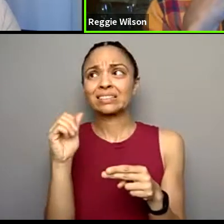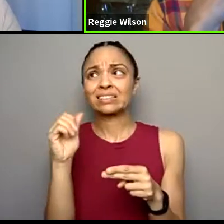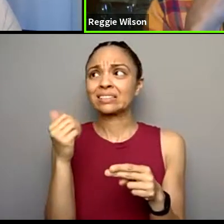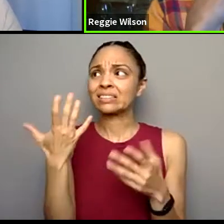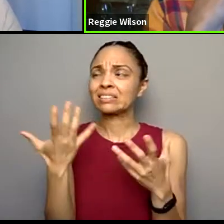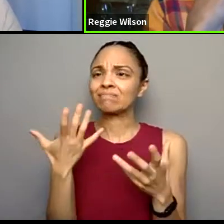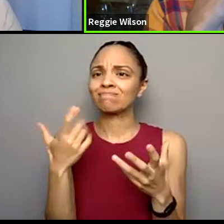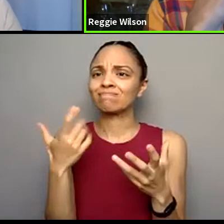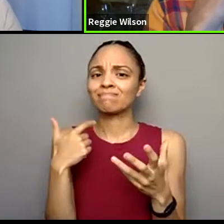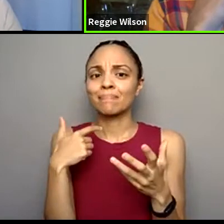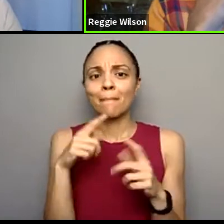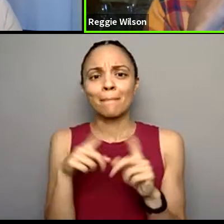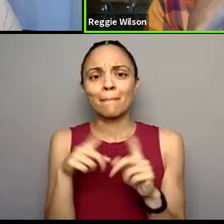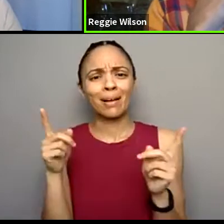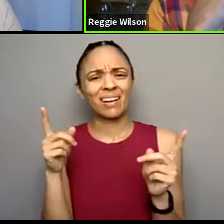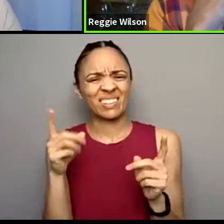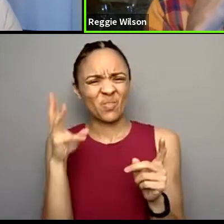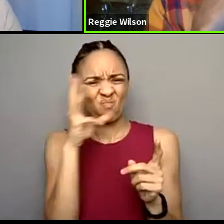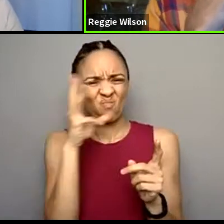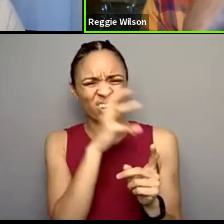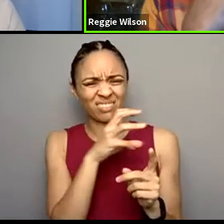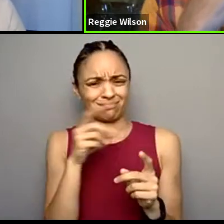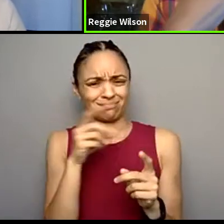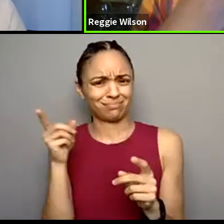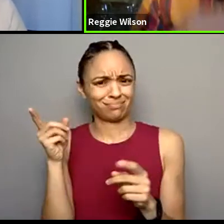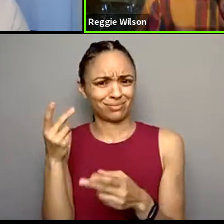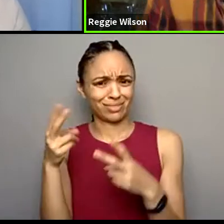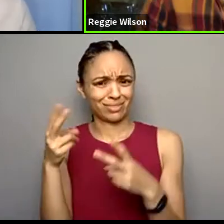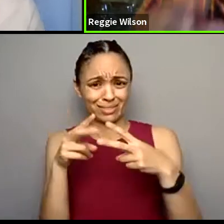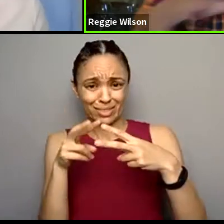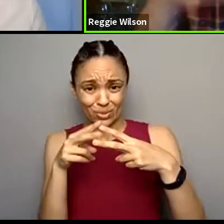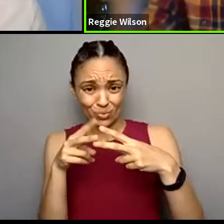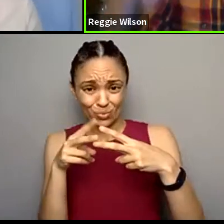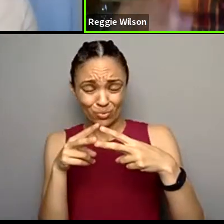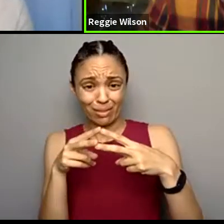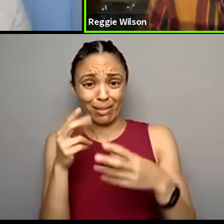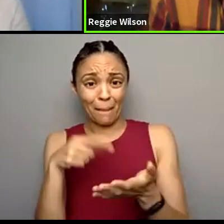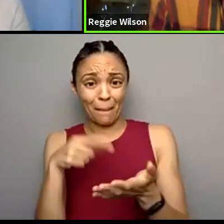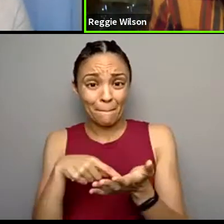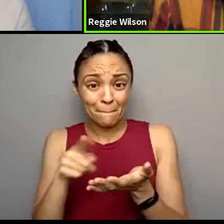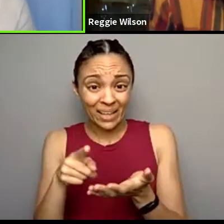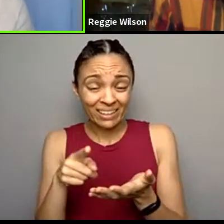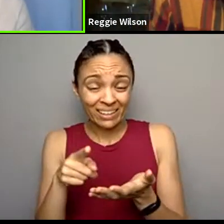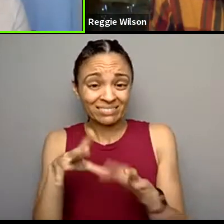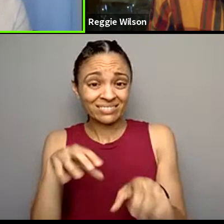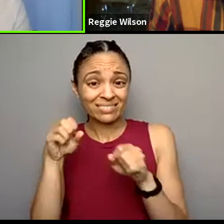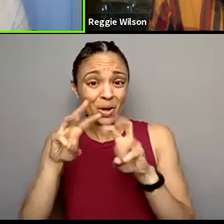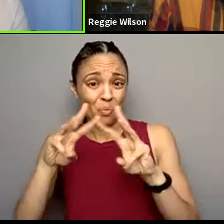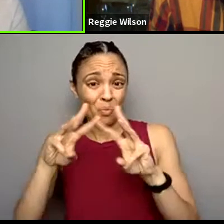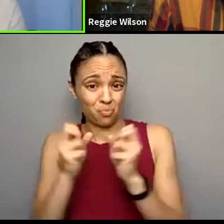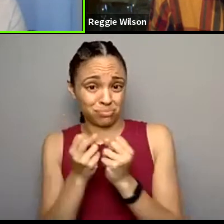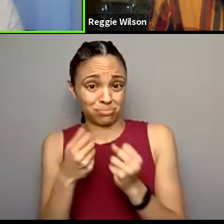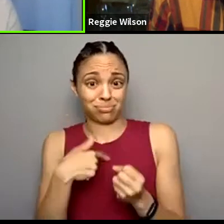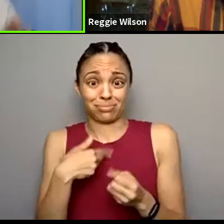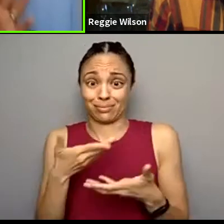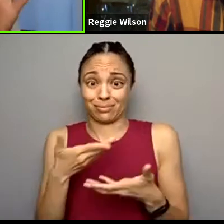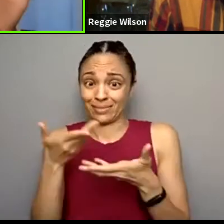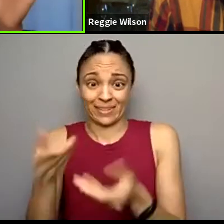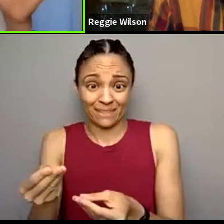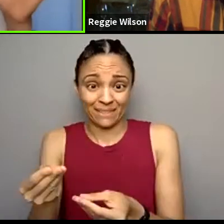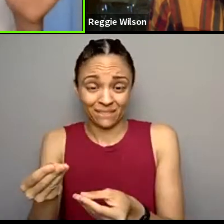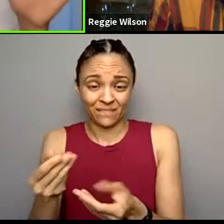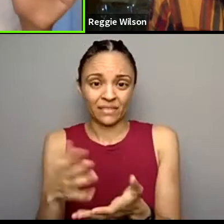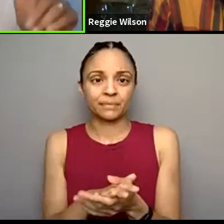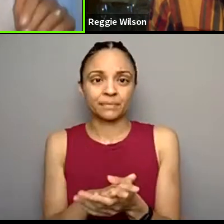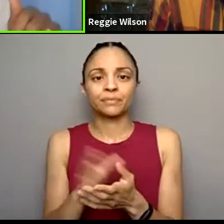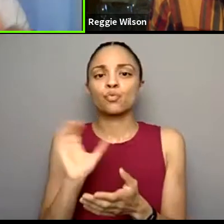They like paid to take a workshop. Reggie, has anybody auditioned